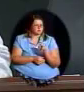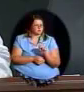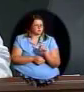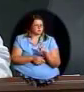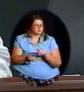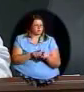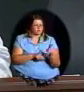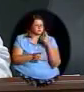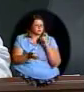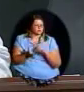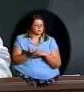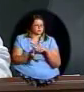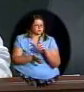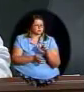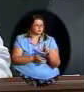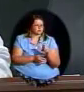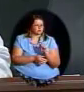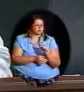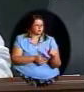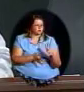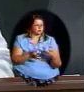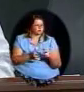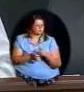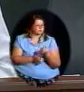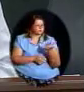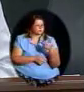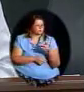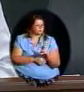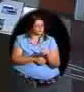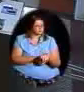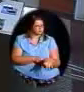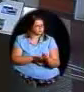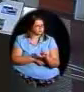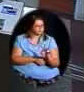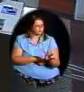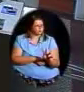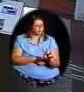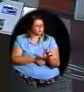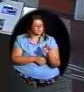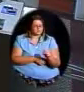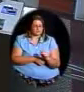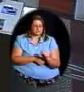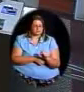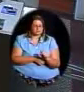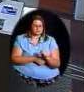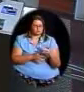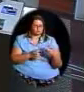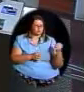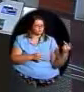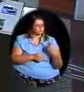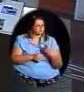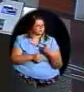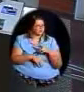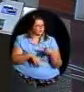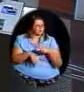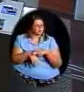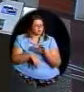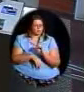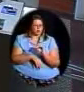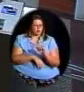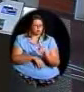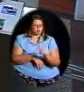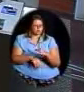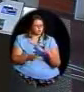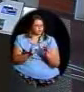that, Dr. All, you would like to go to remove 6.04. Yes, we'll bring that back at the regular October board